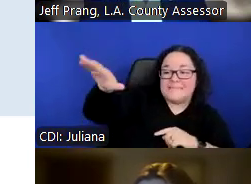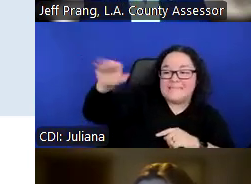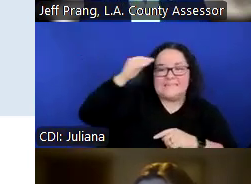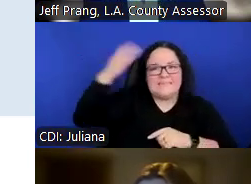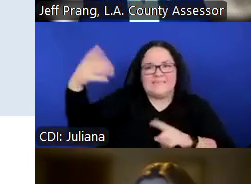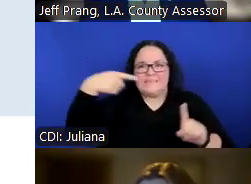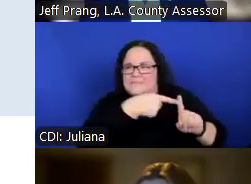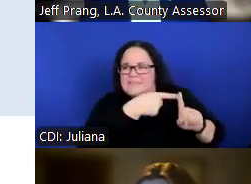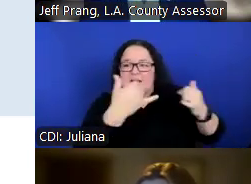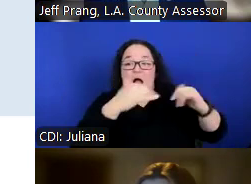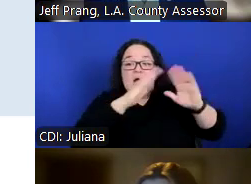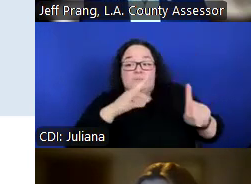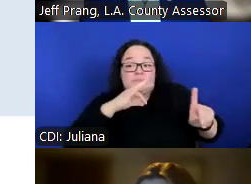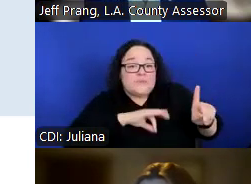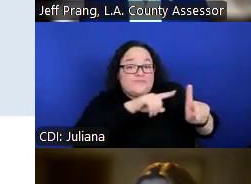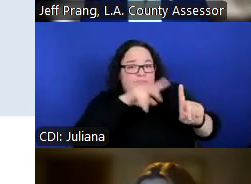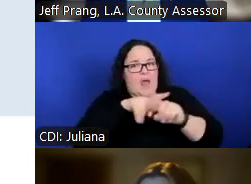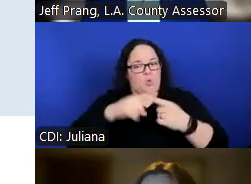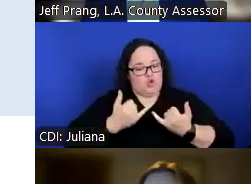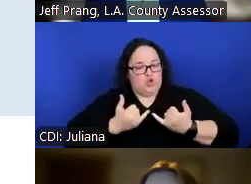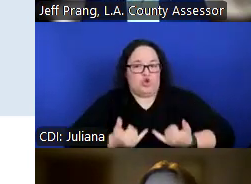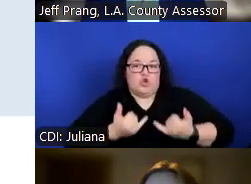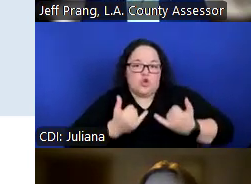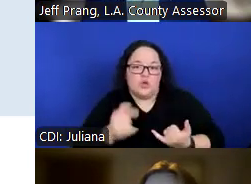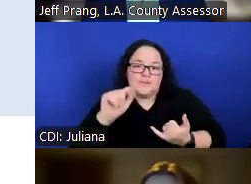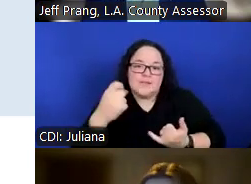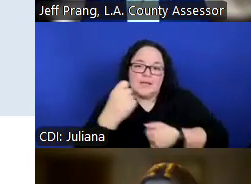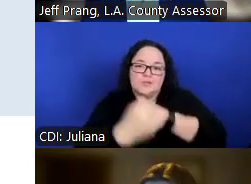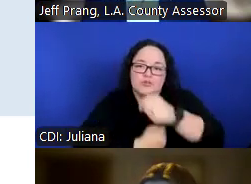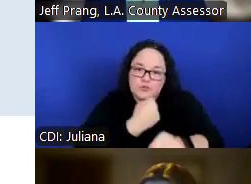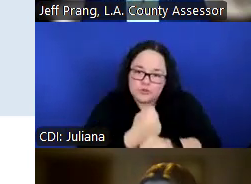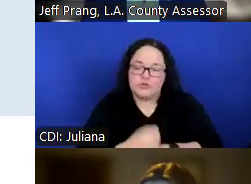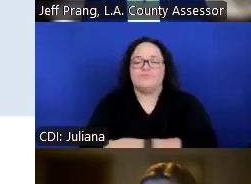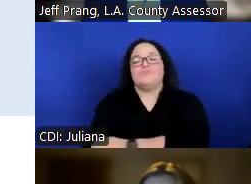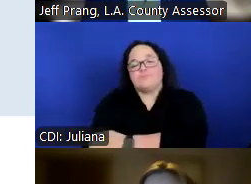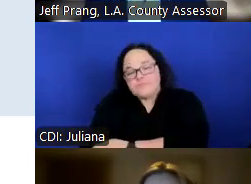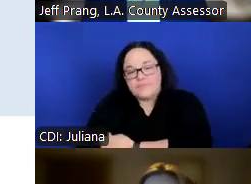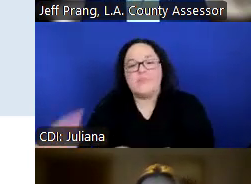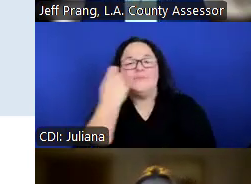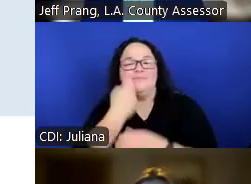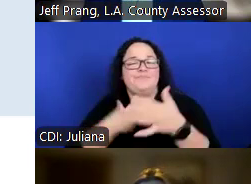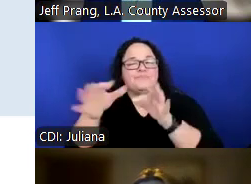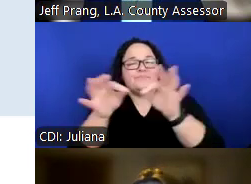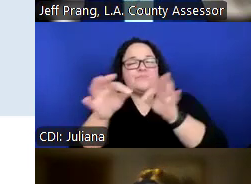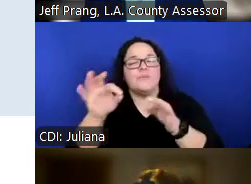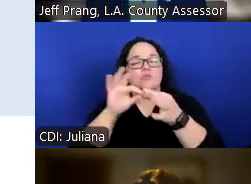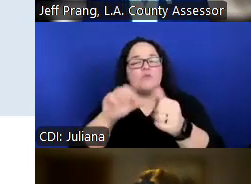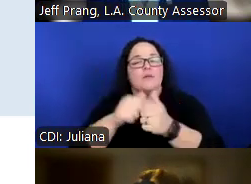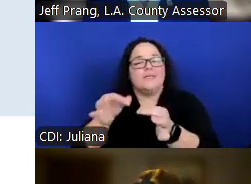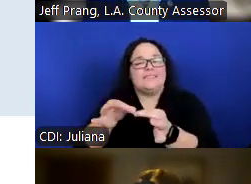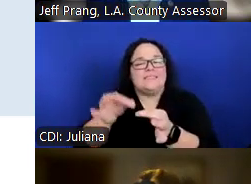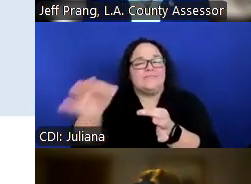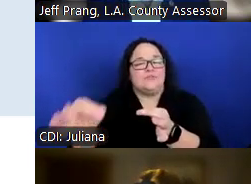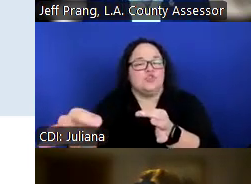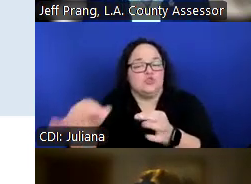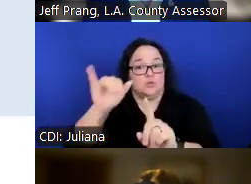I did mention previously about the opportunity to defer your property taxes, and I mentioned how it normally works with a